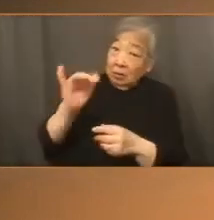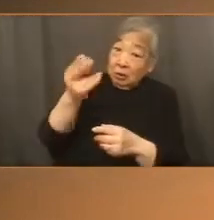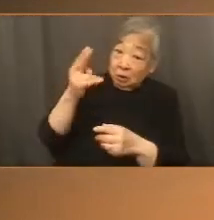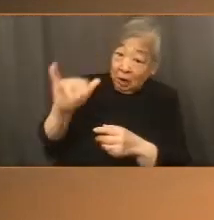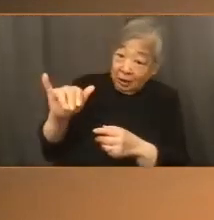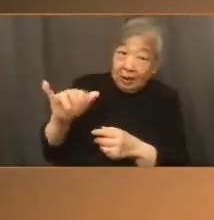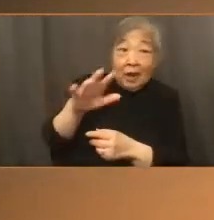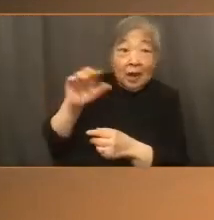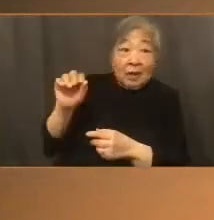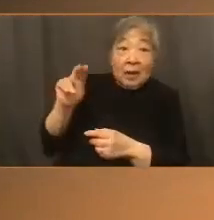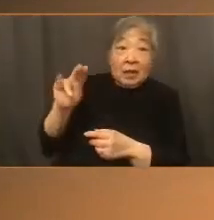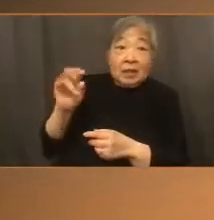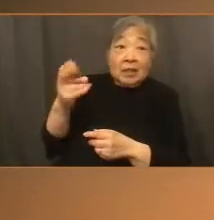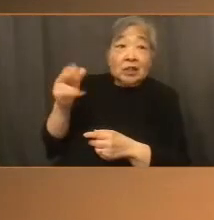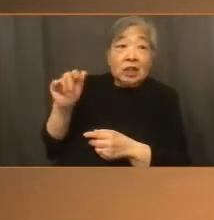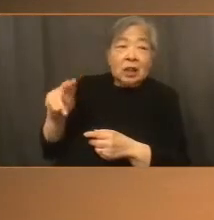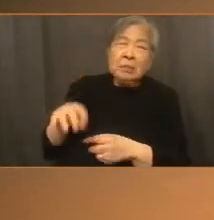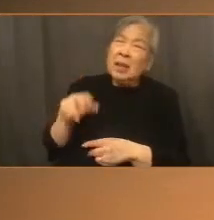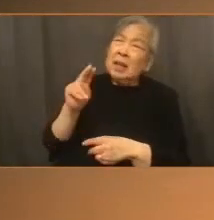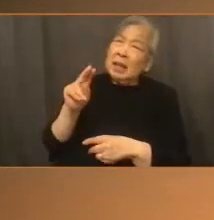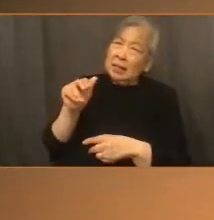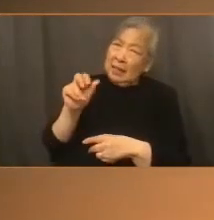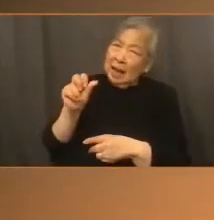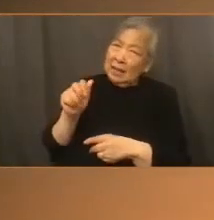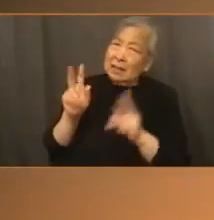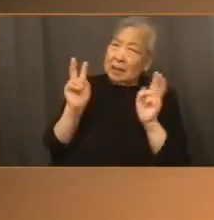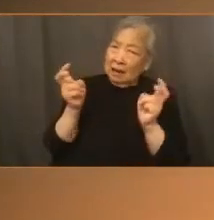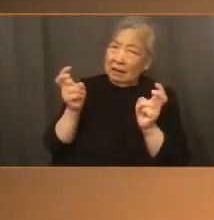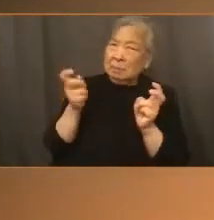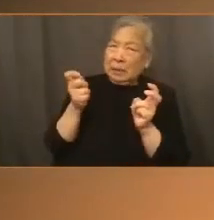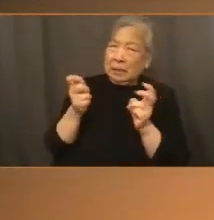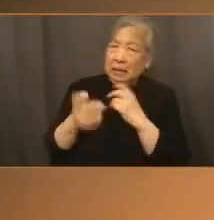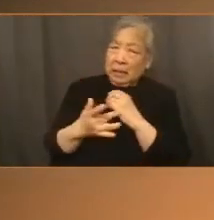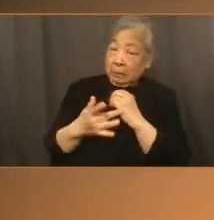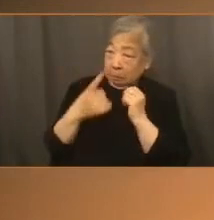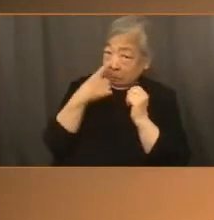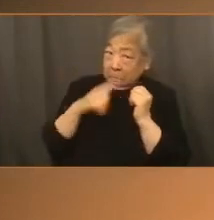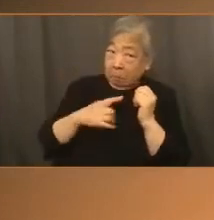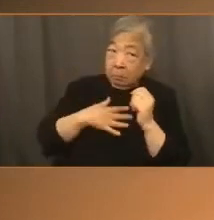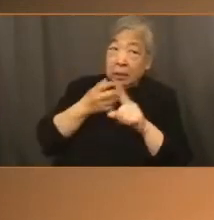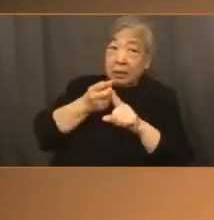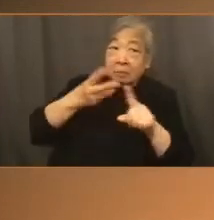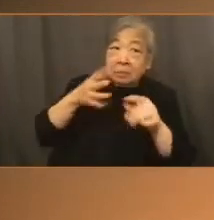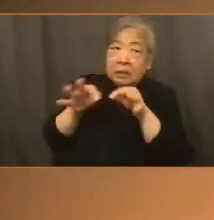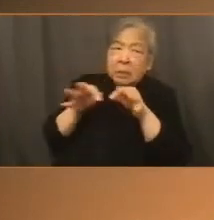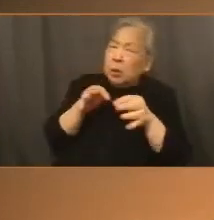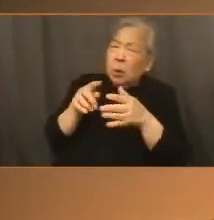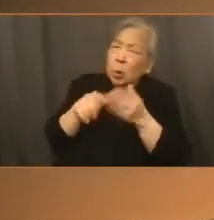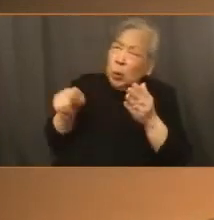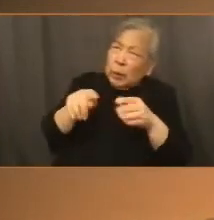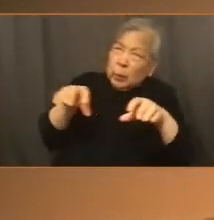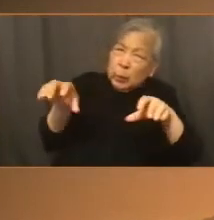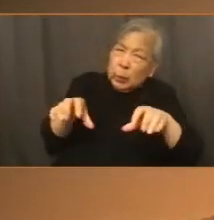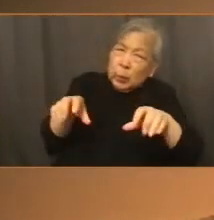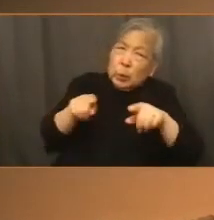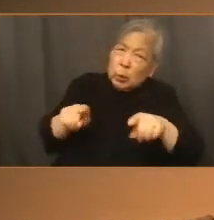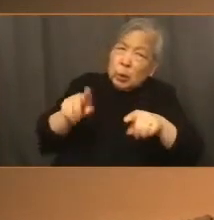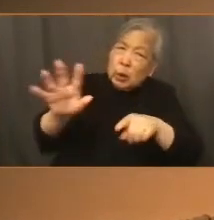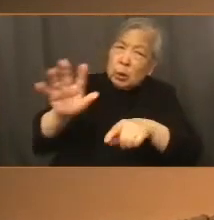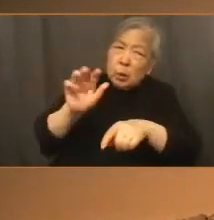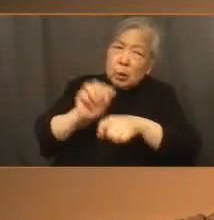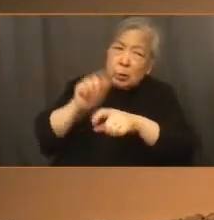at NASA can be a little bit technical. Can you explain what your titles mean? What do you actually do on your missions? So Johnny, we'll start